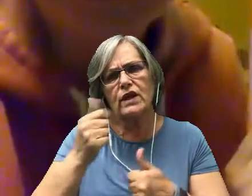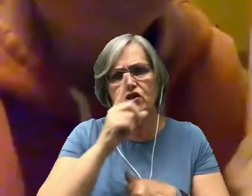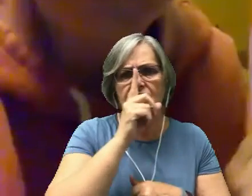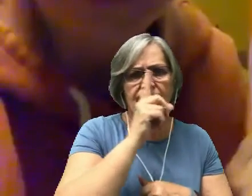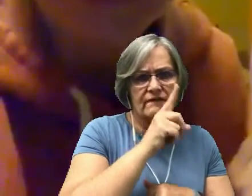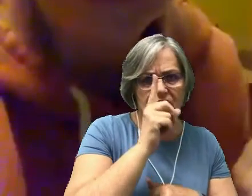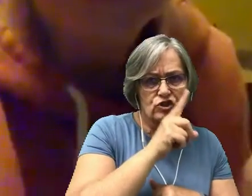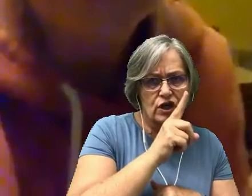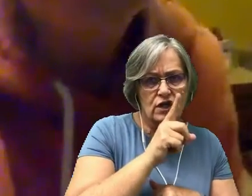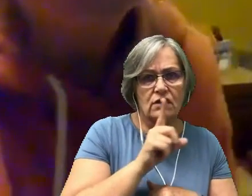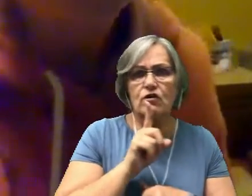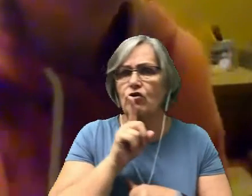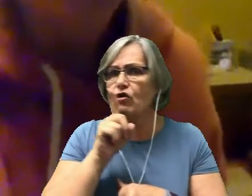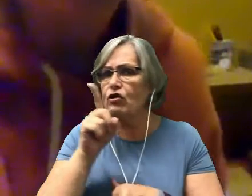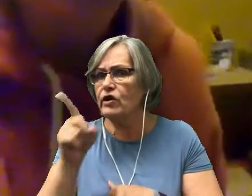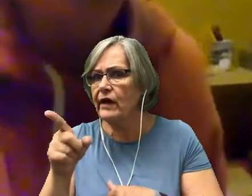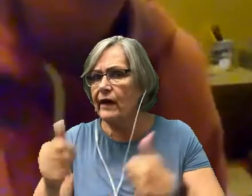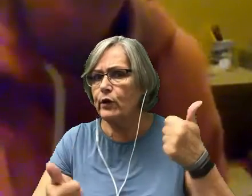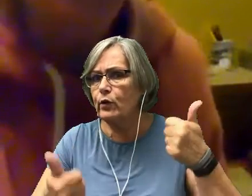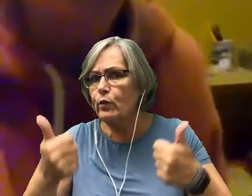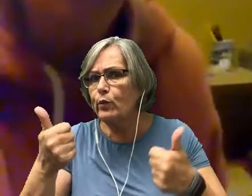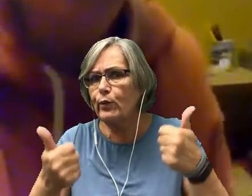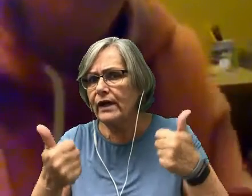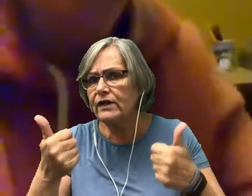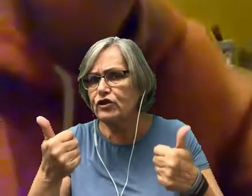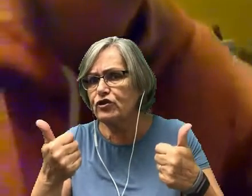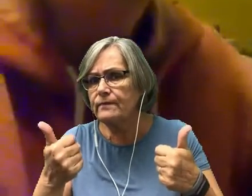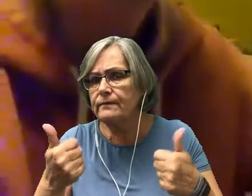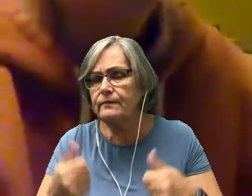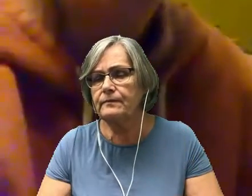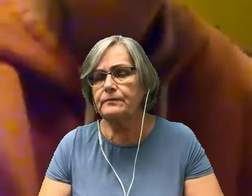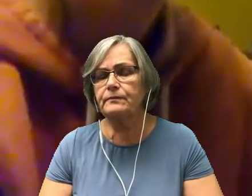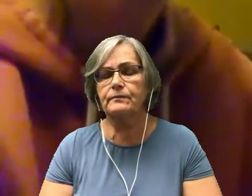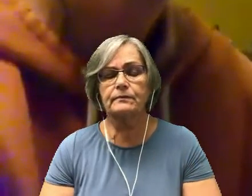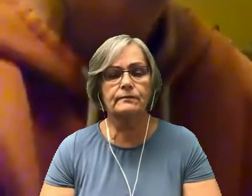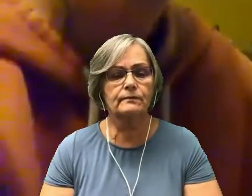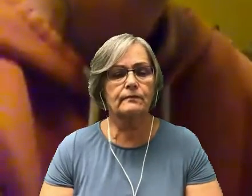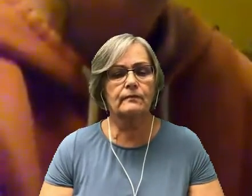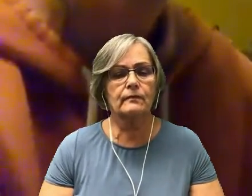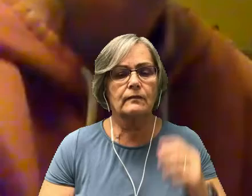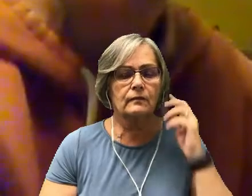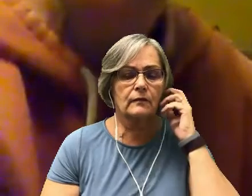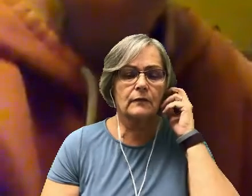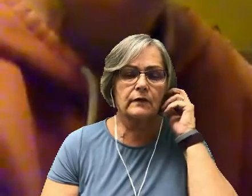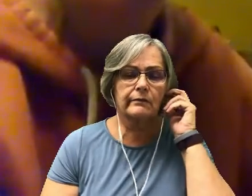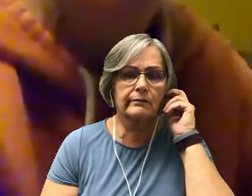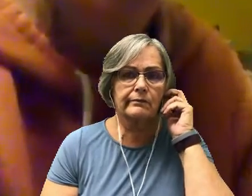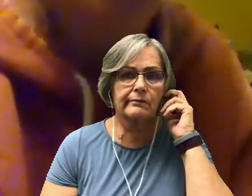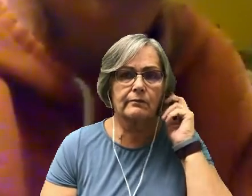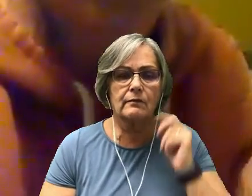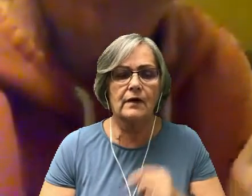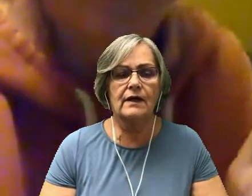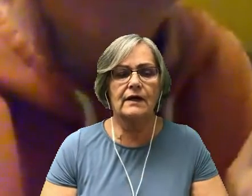think? Do you think it's fiction or nonfiction?